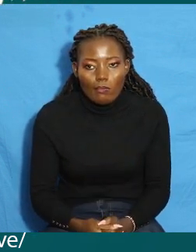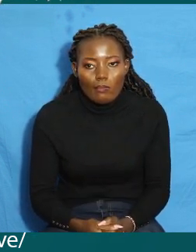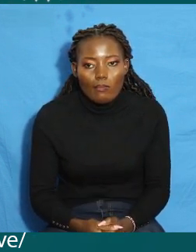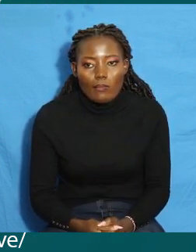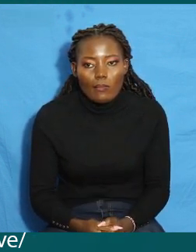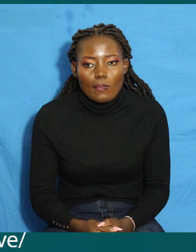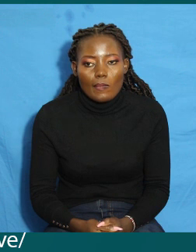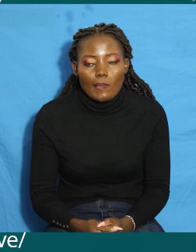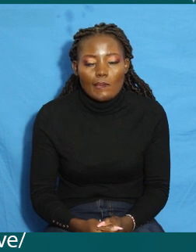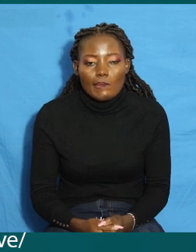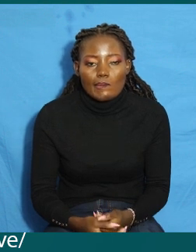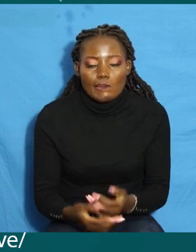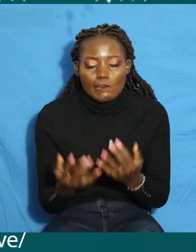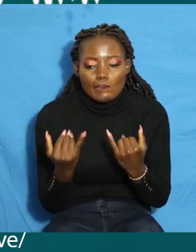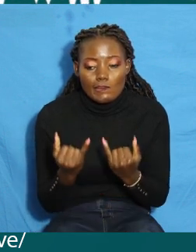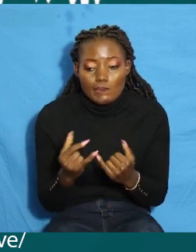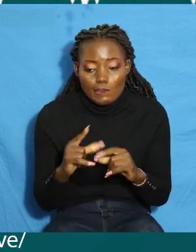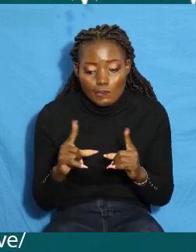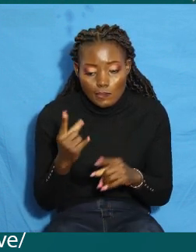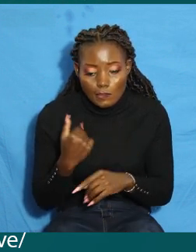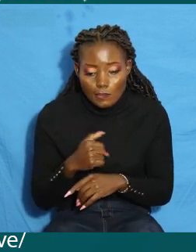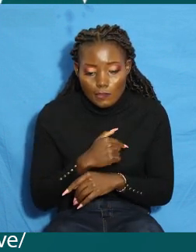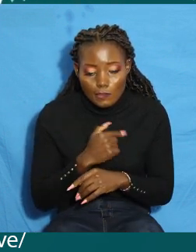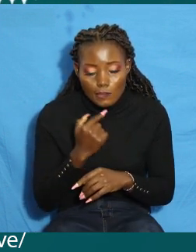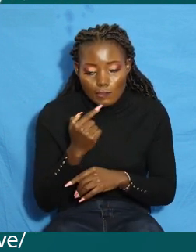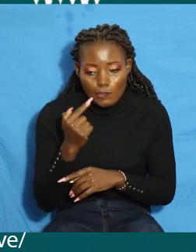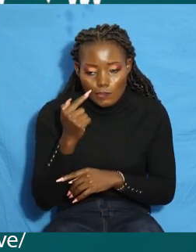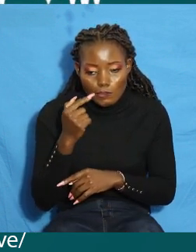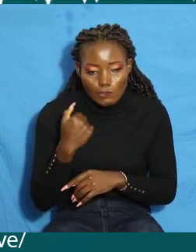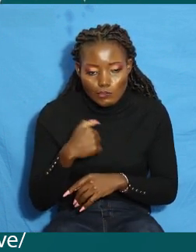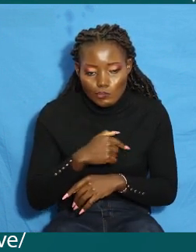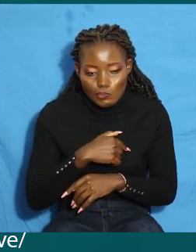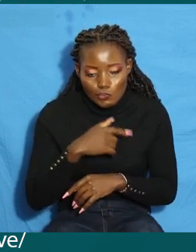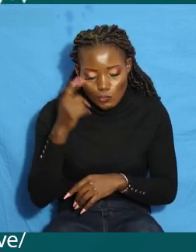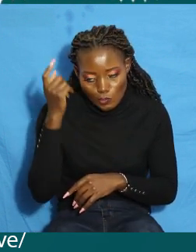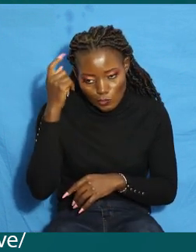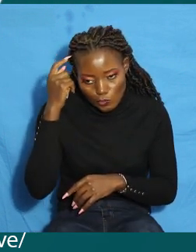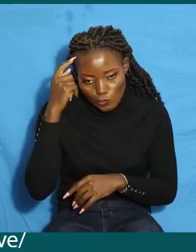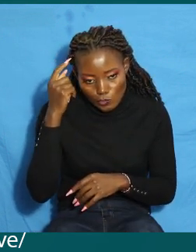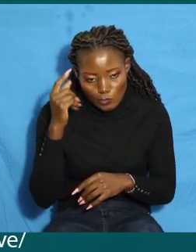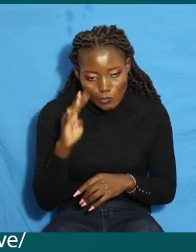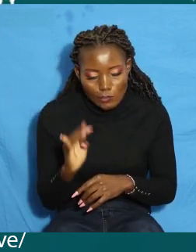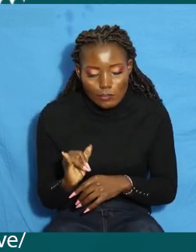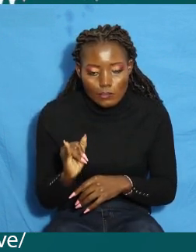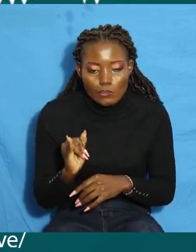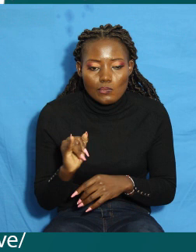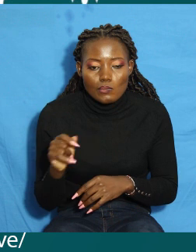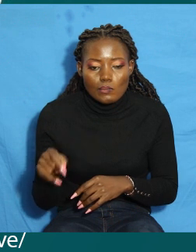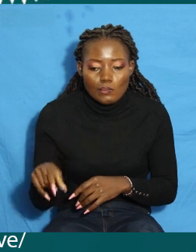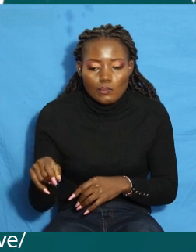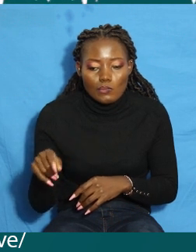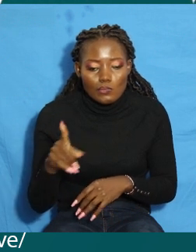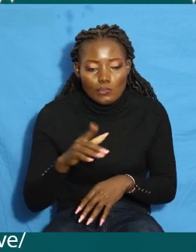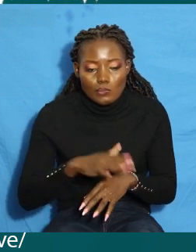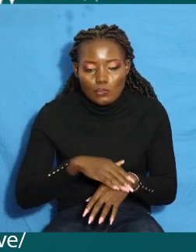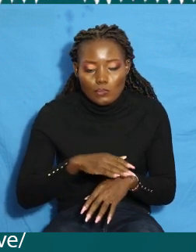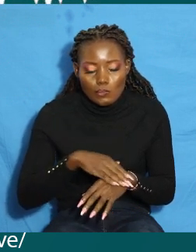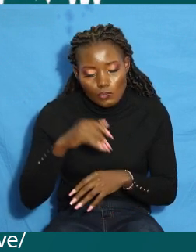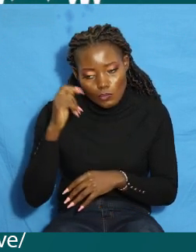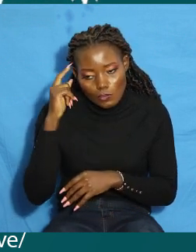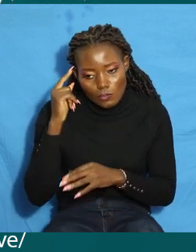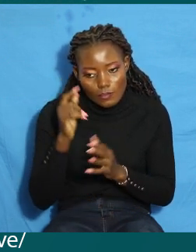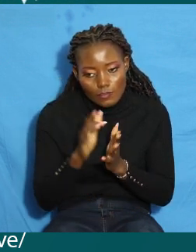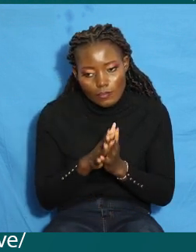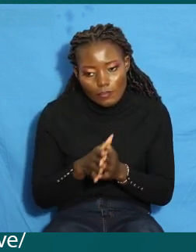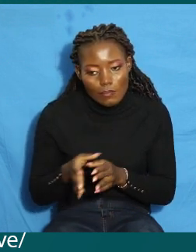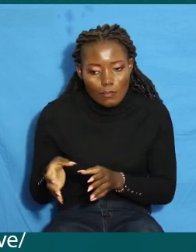So let us tend our minds by planting good thoughts, watering our mind